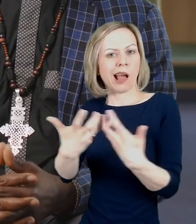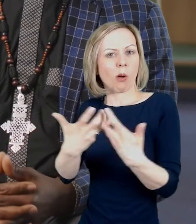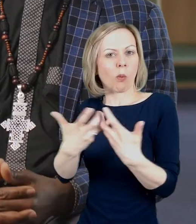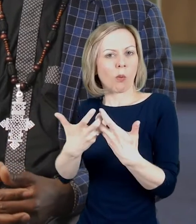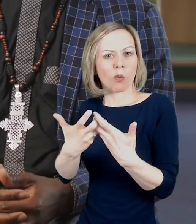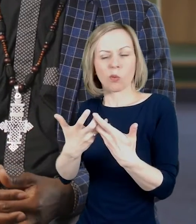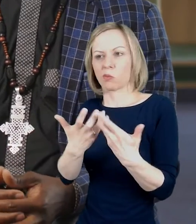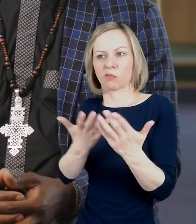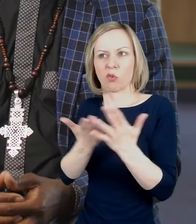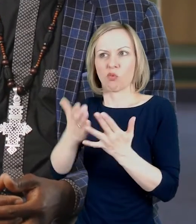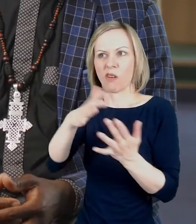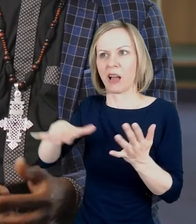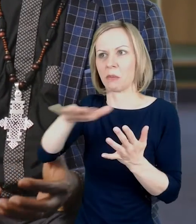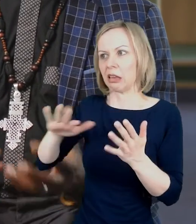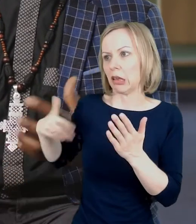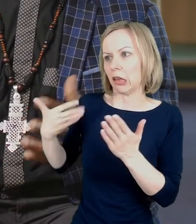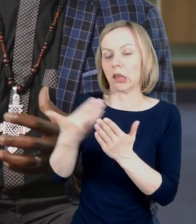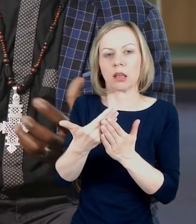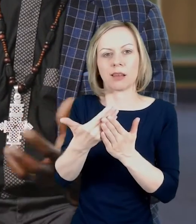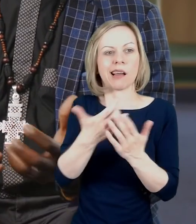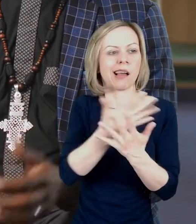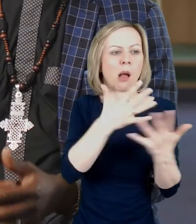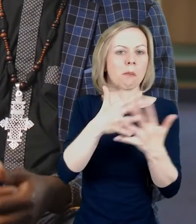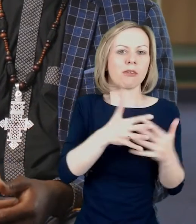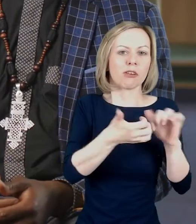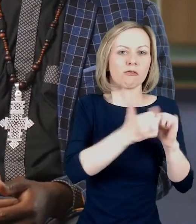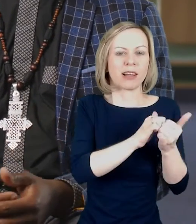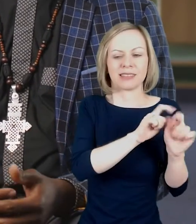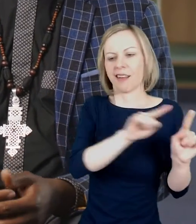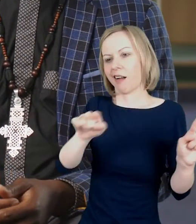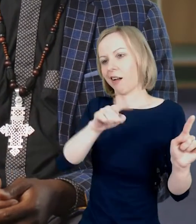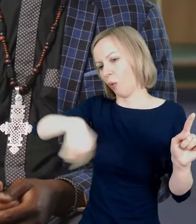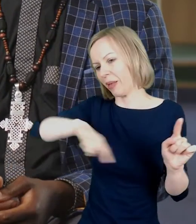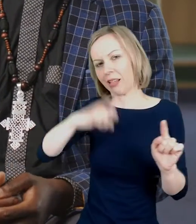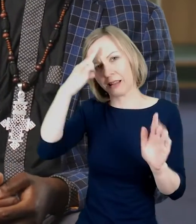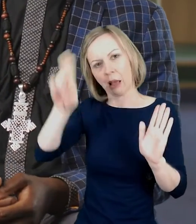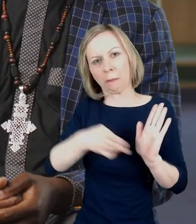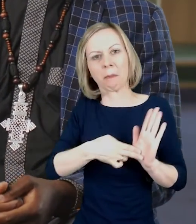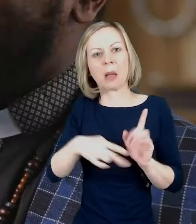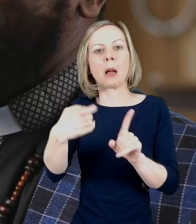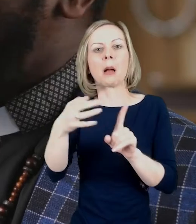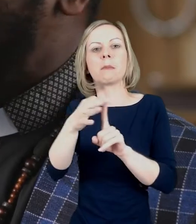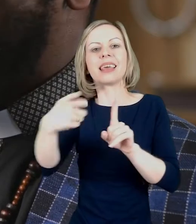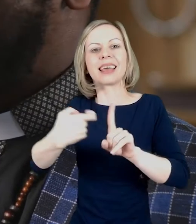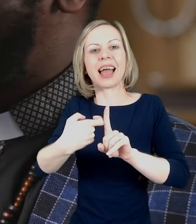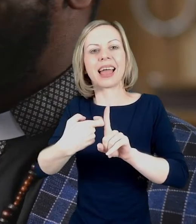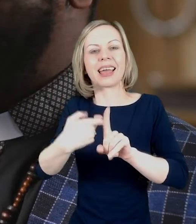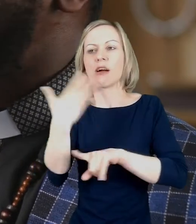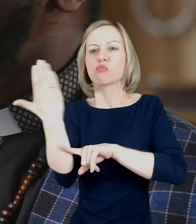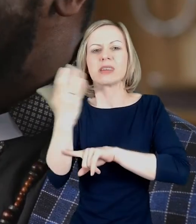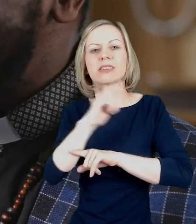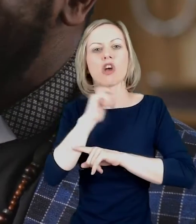American friends often refer to those who grew up like me as a PK, a preacher's kid. And so I